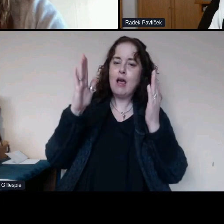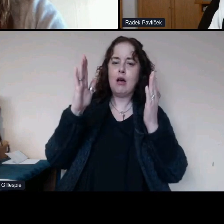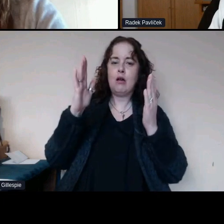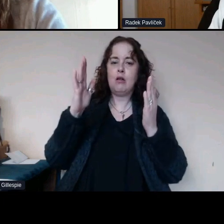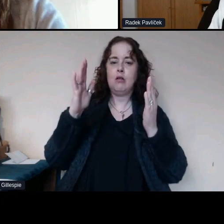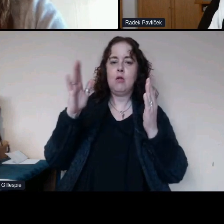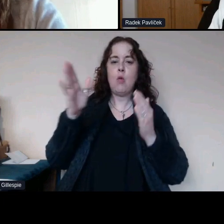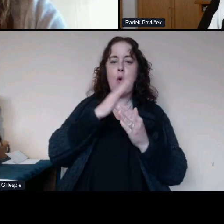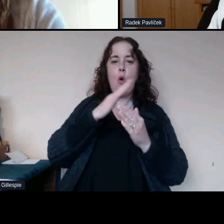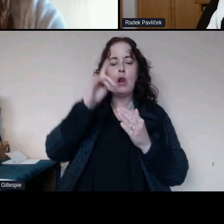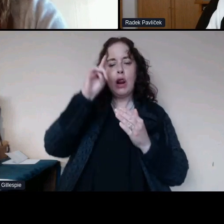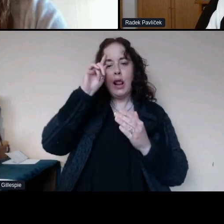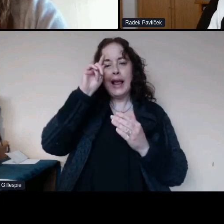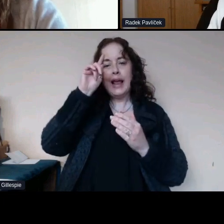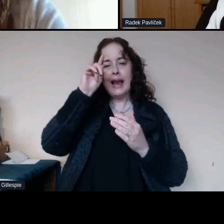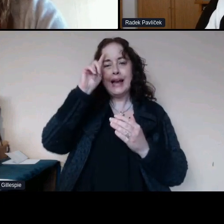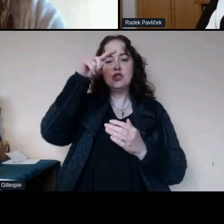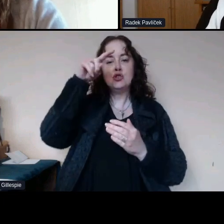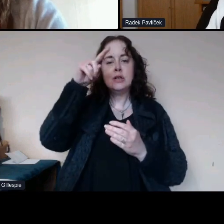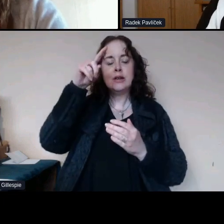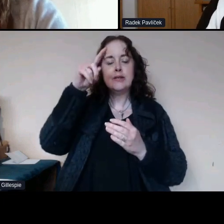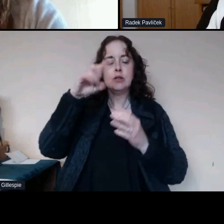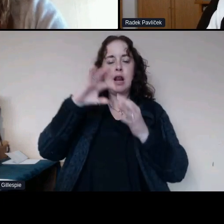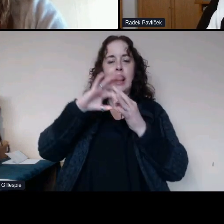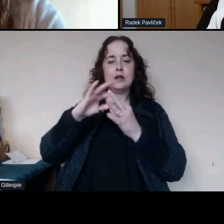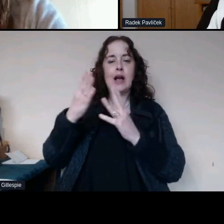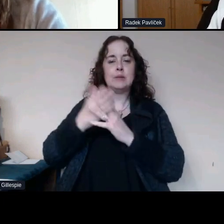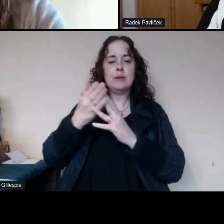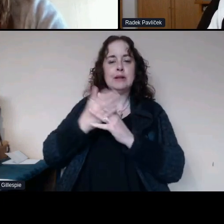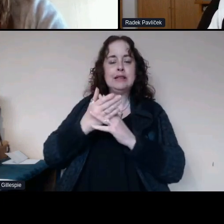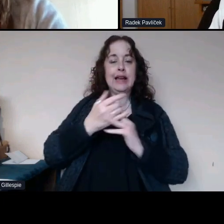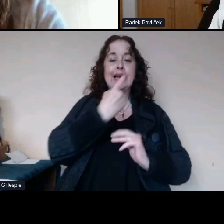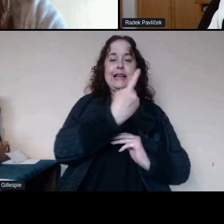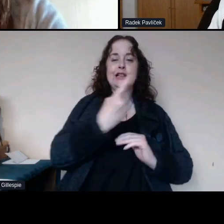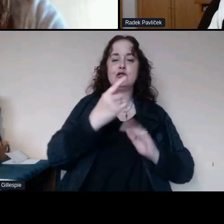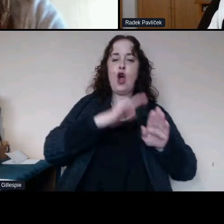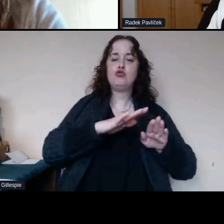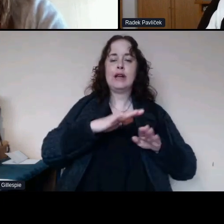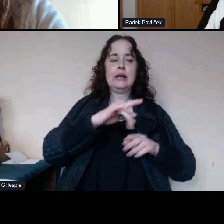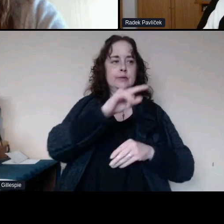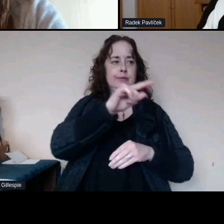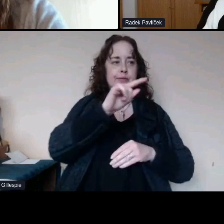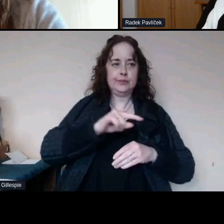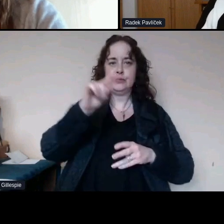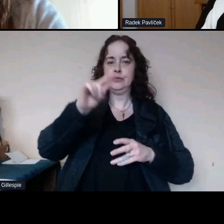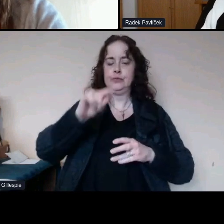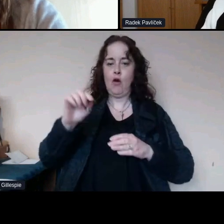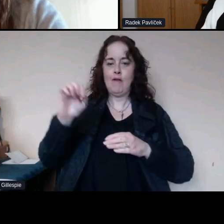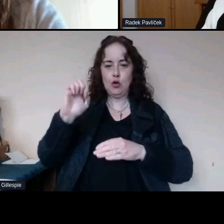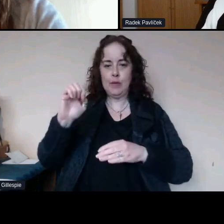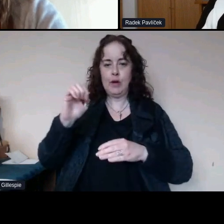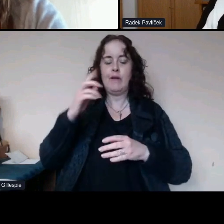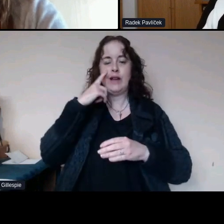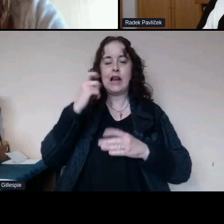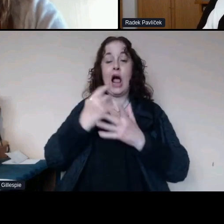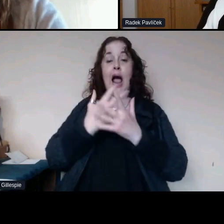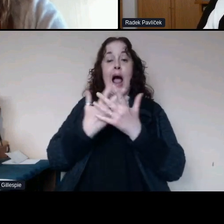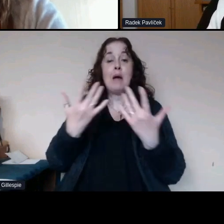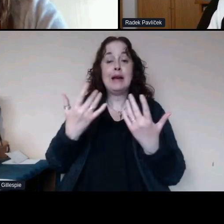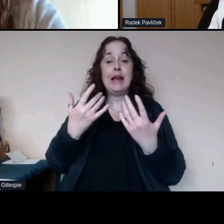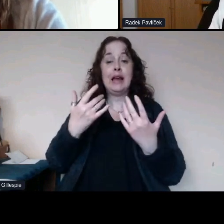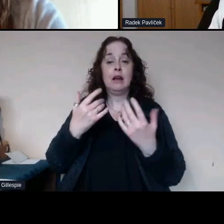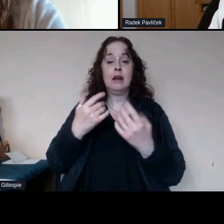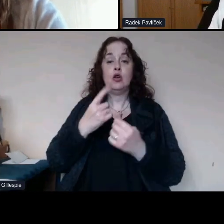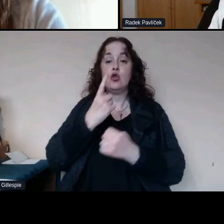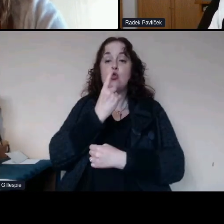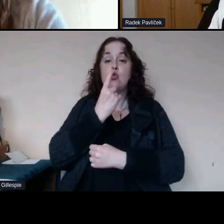the initiatives that relate to accessibility in these countries. So we're trying to find out how many accessibility competence centers the